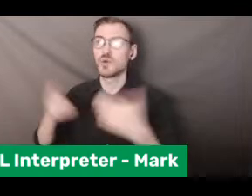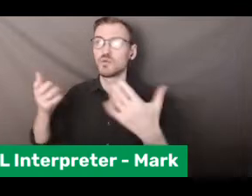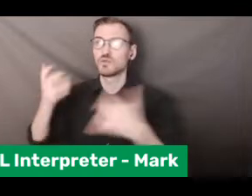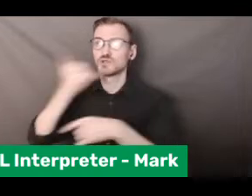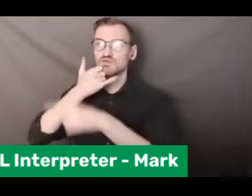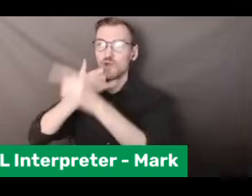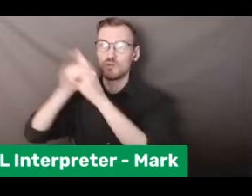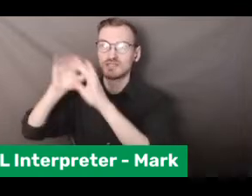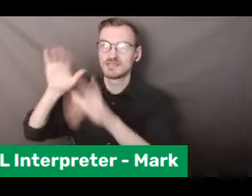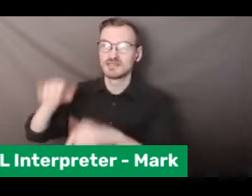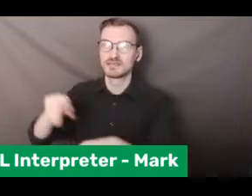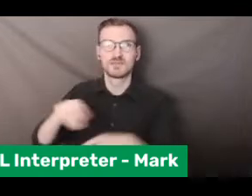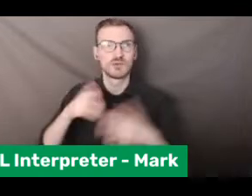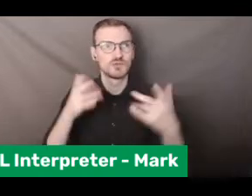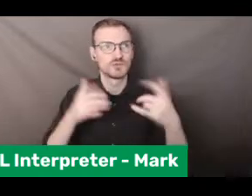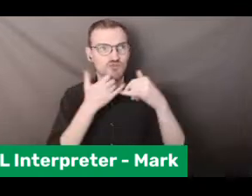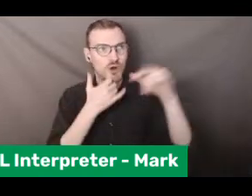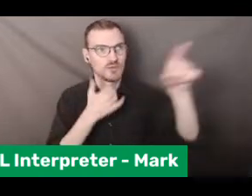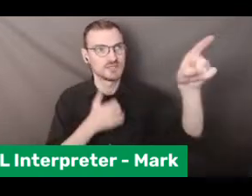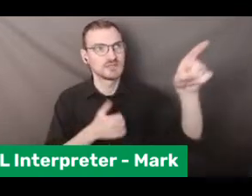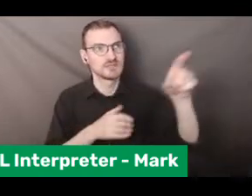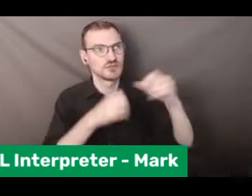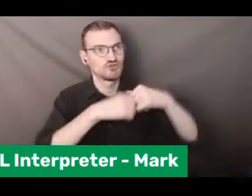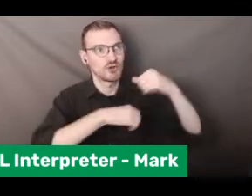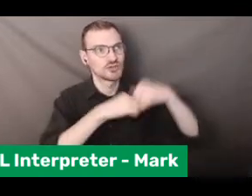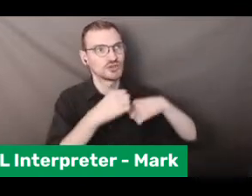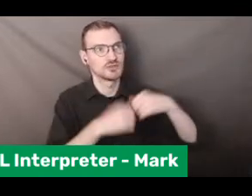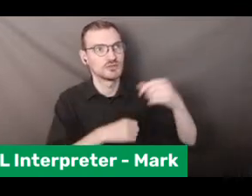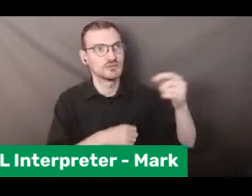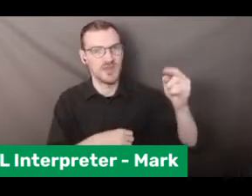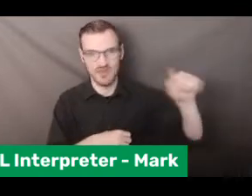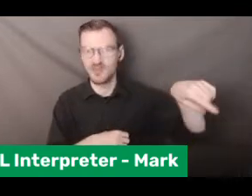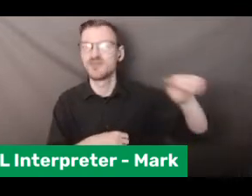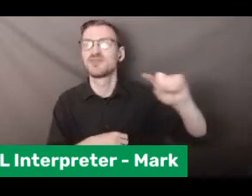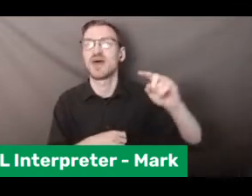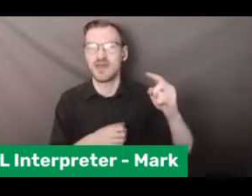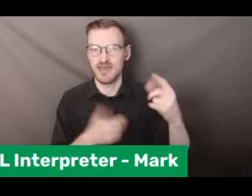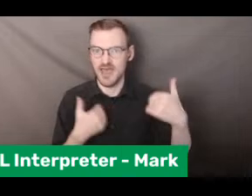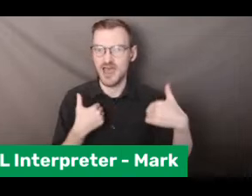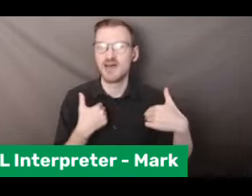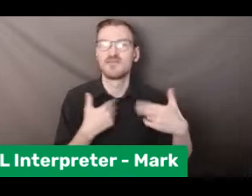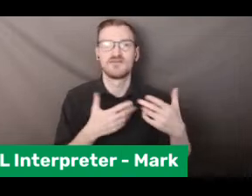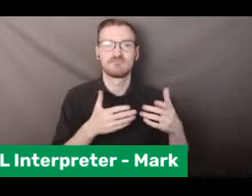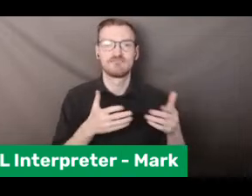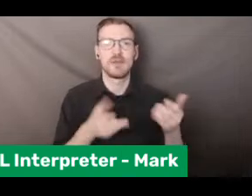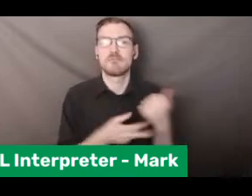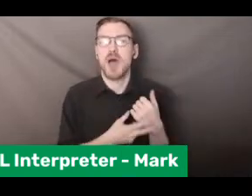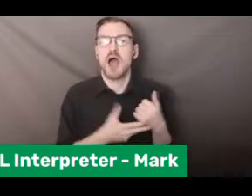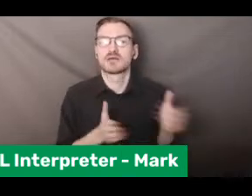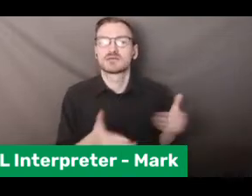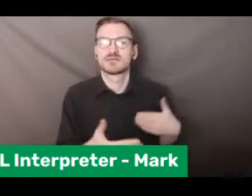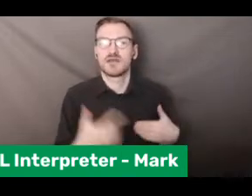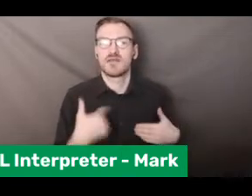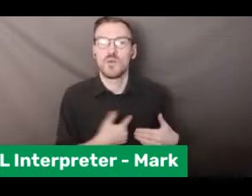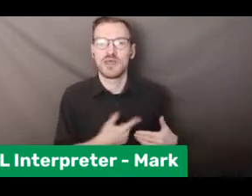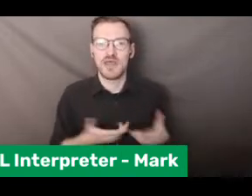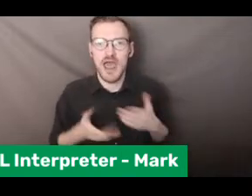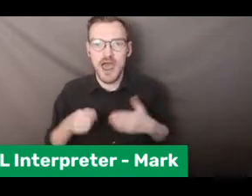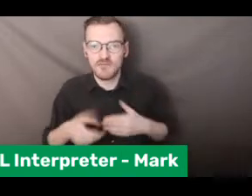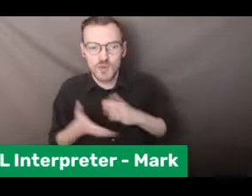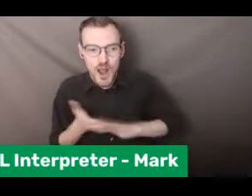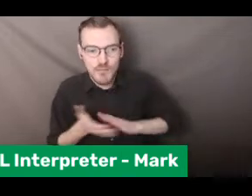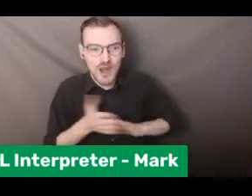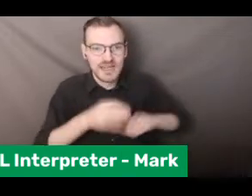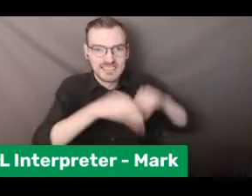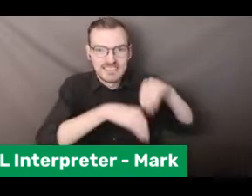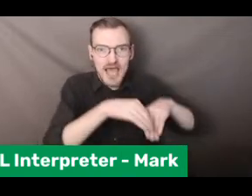we operate within, that maintain the container that we operate in. And what can we do about those